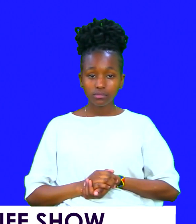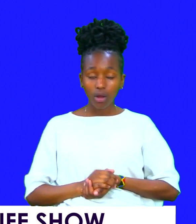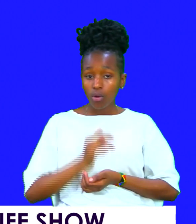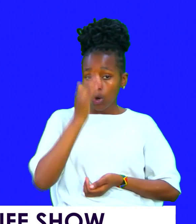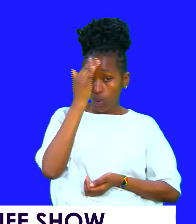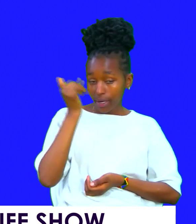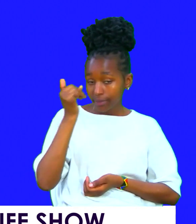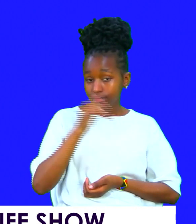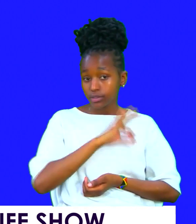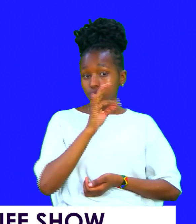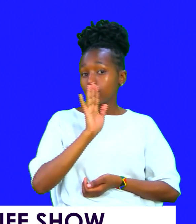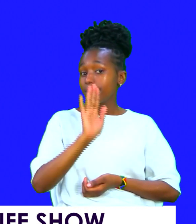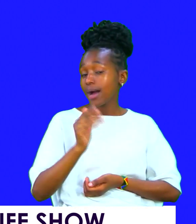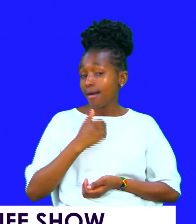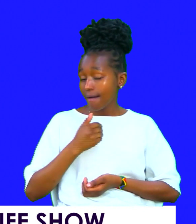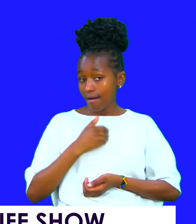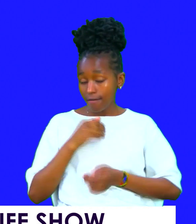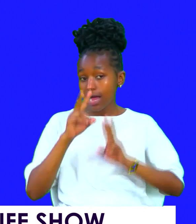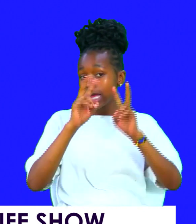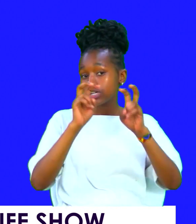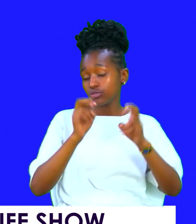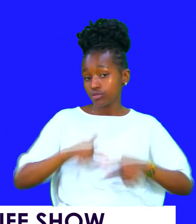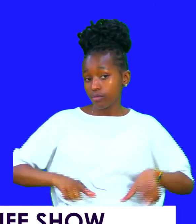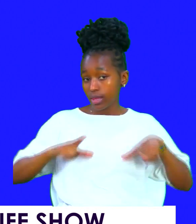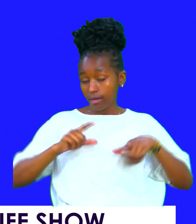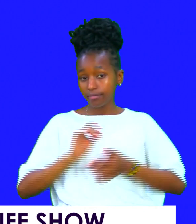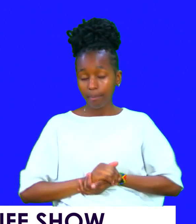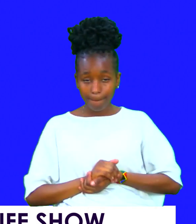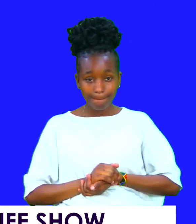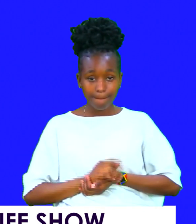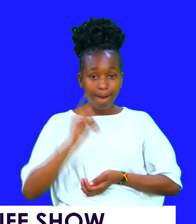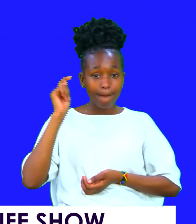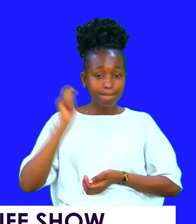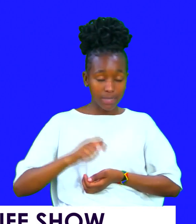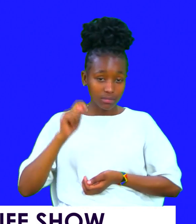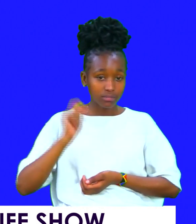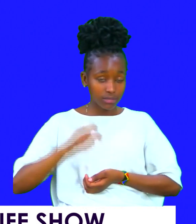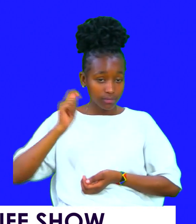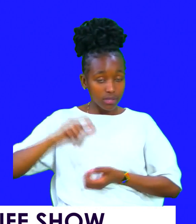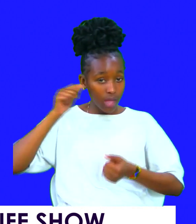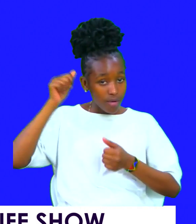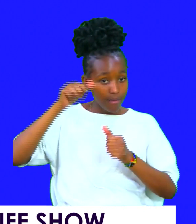Because therein lies the issues of life. You need to place in your soul,